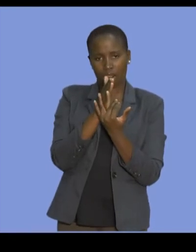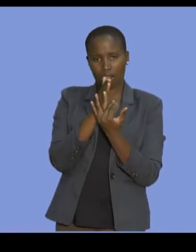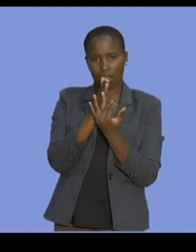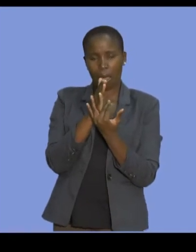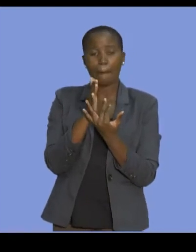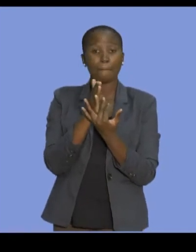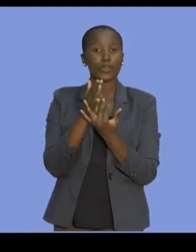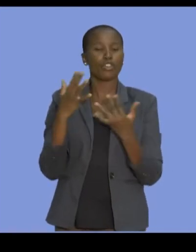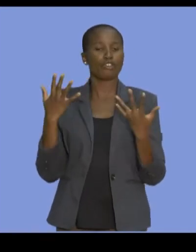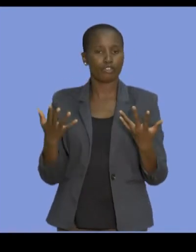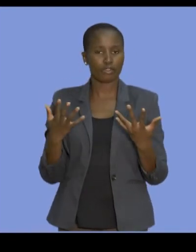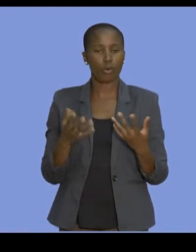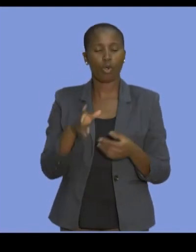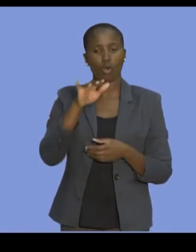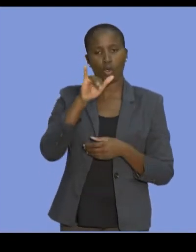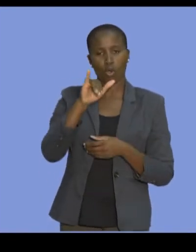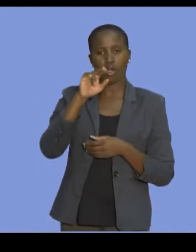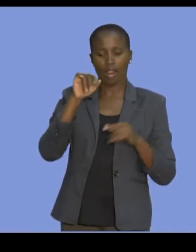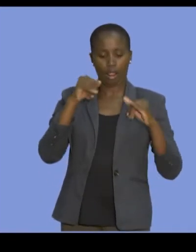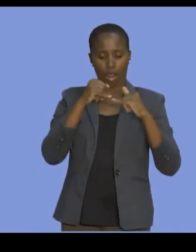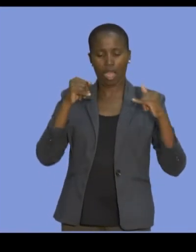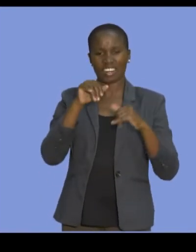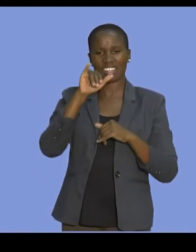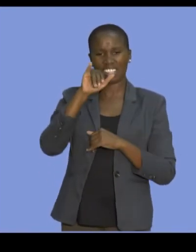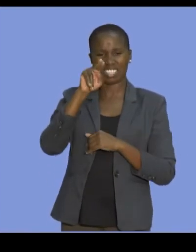interval in which it has been placed.